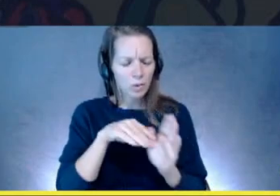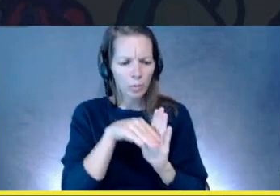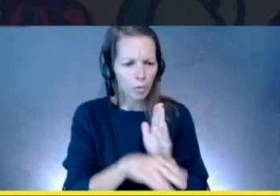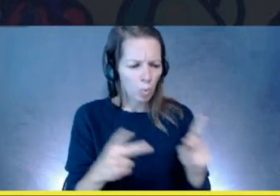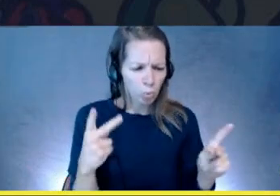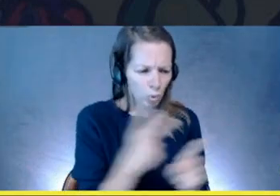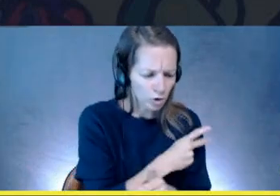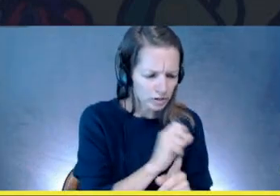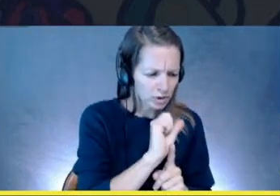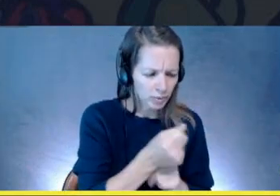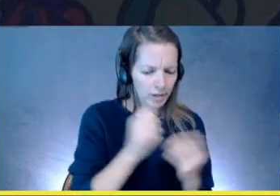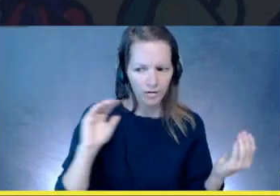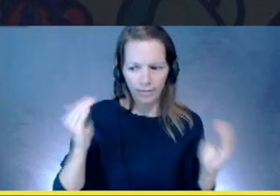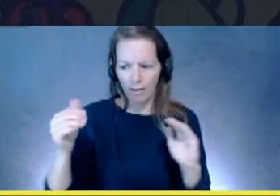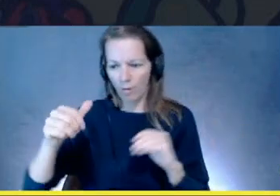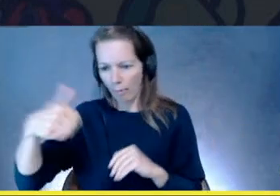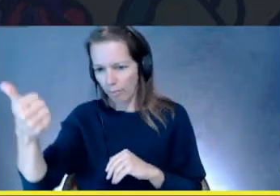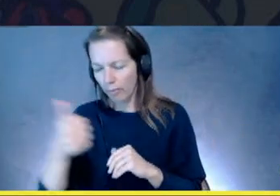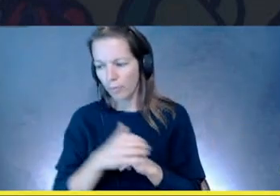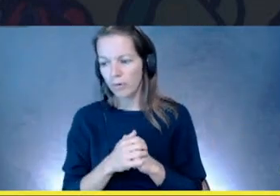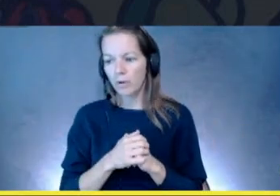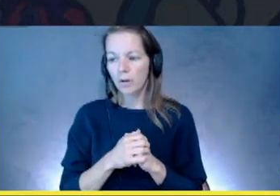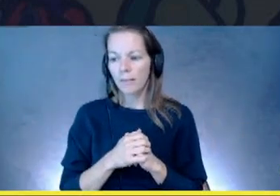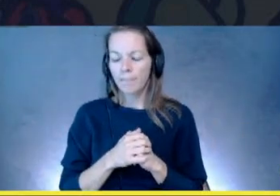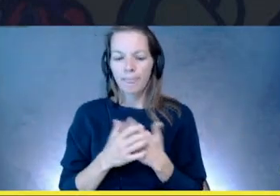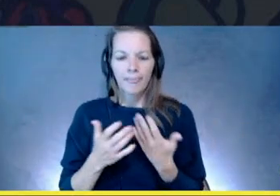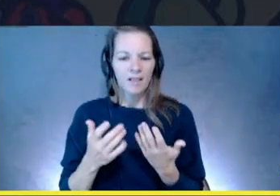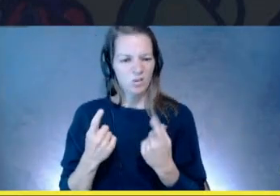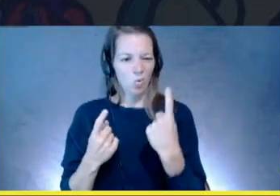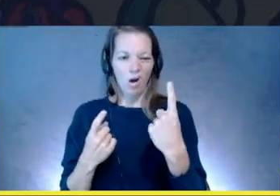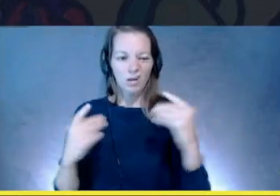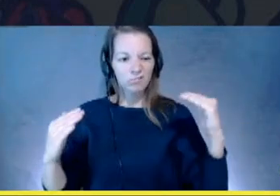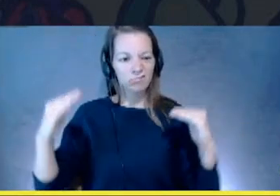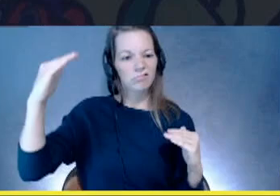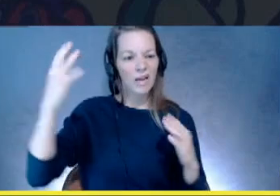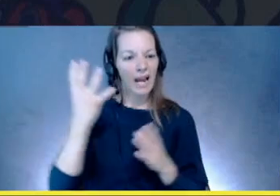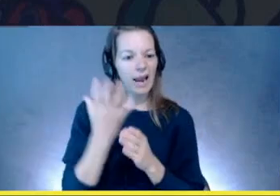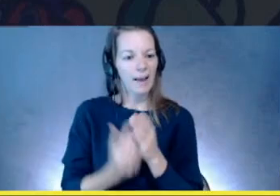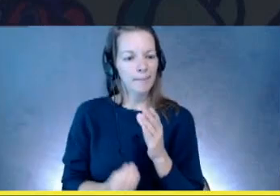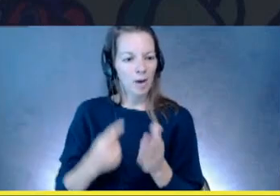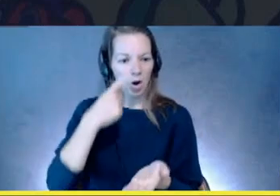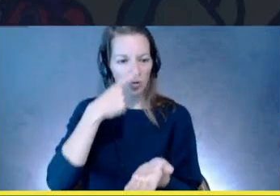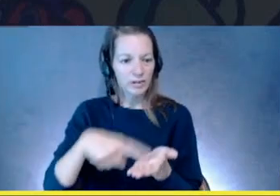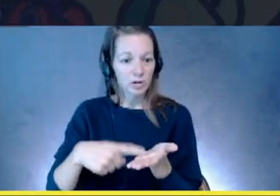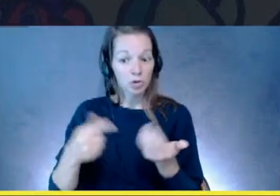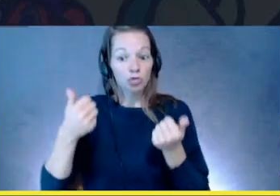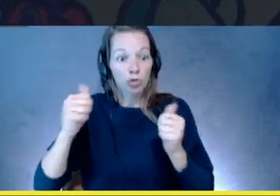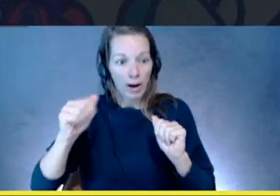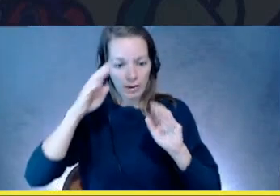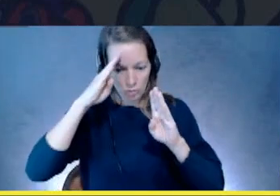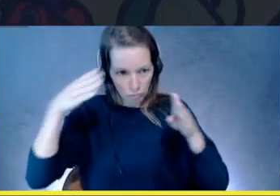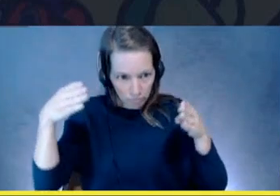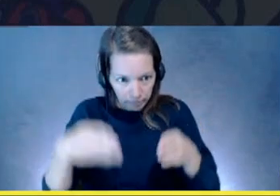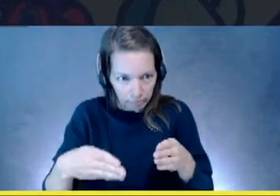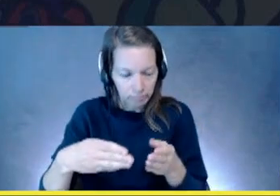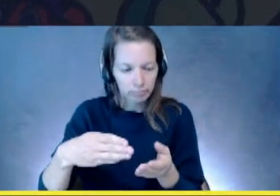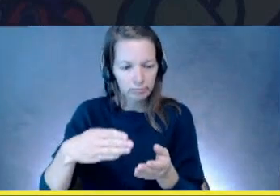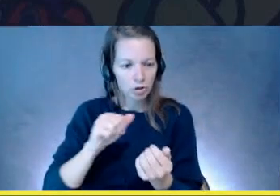And that is one of the gaps that our research tried to address. If you can please go to the next